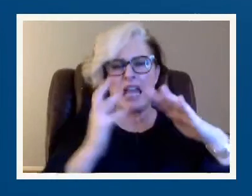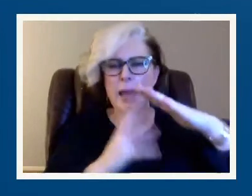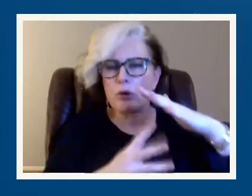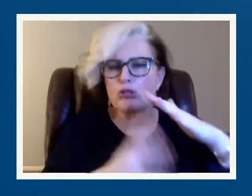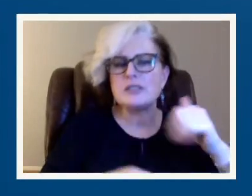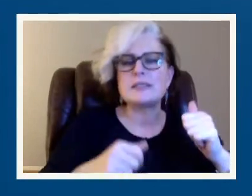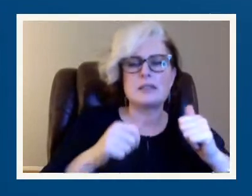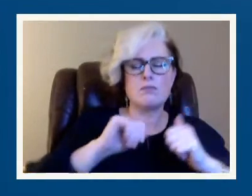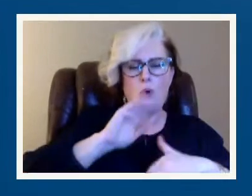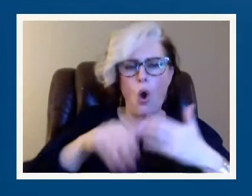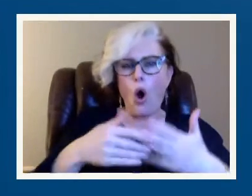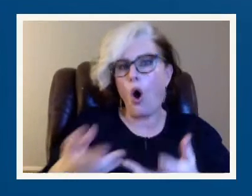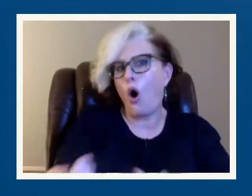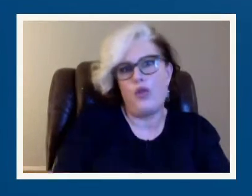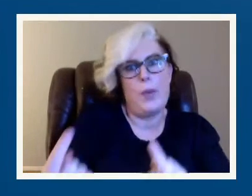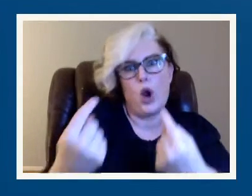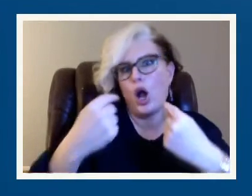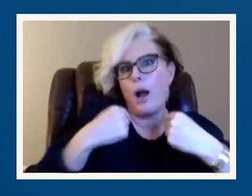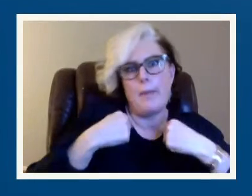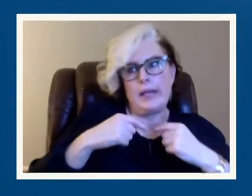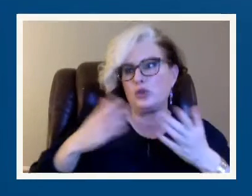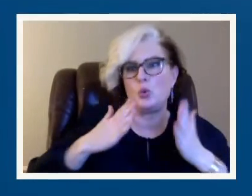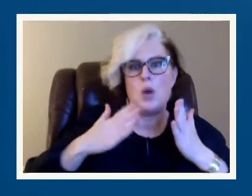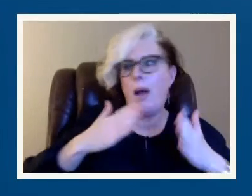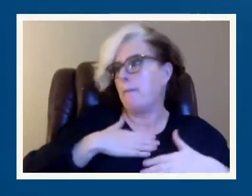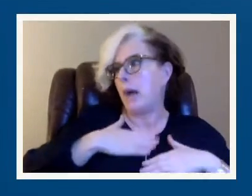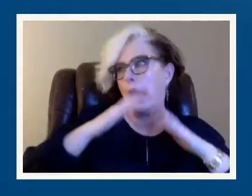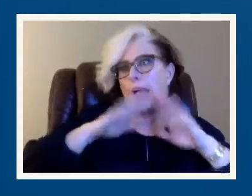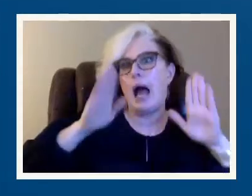they were all coming to your neighborhood.